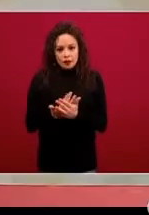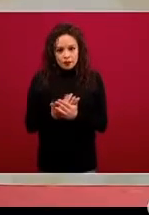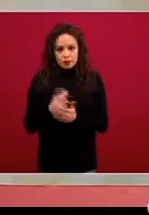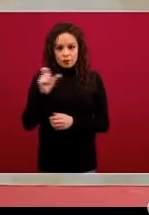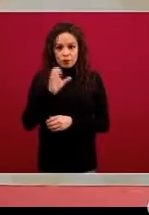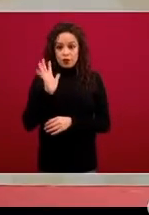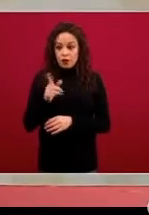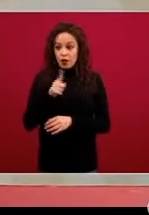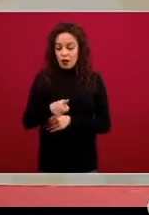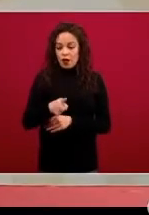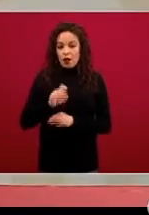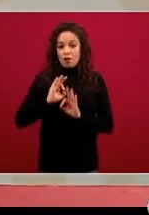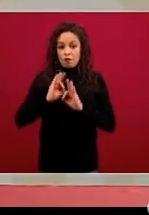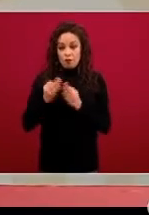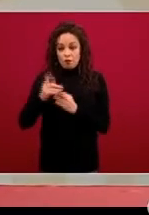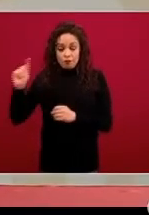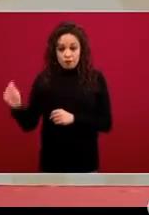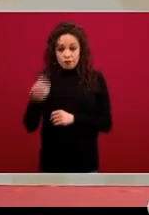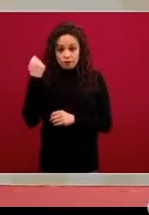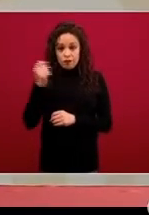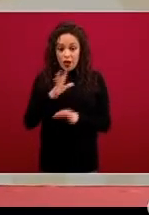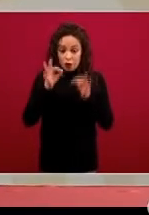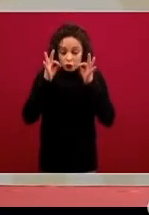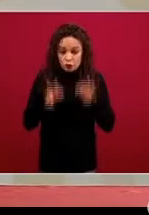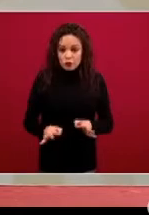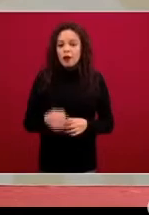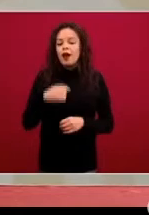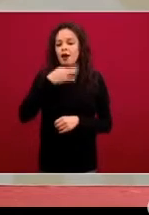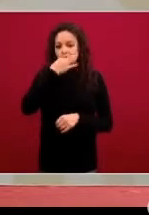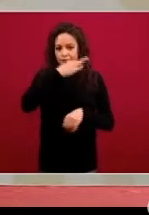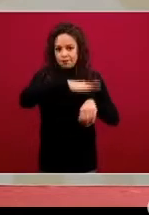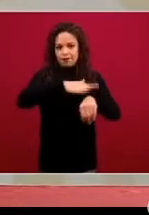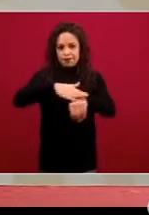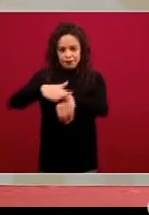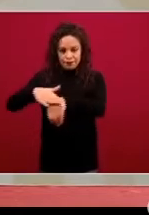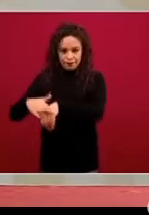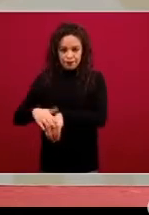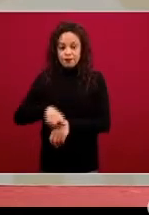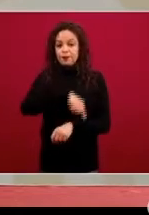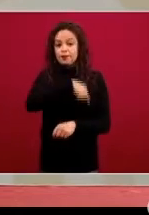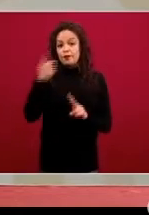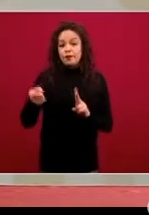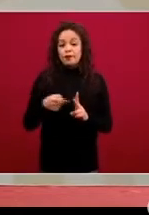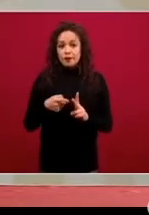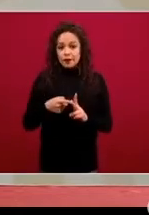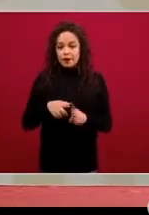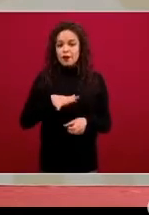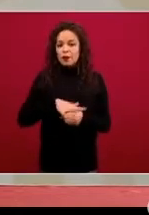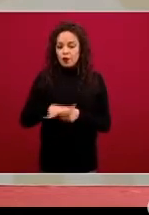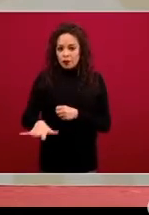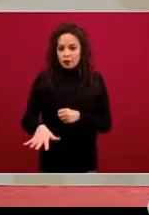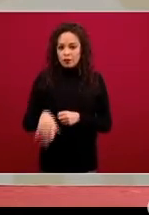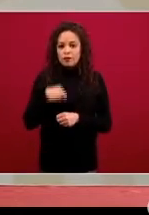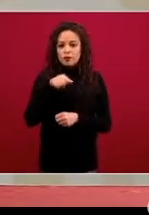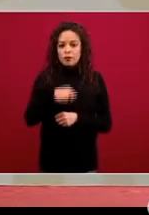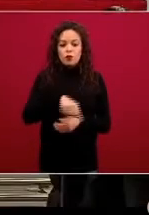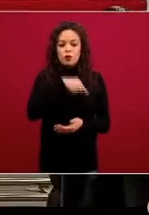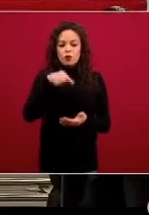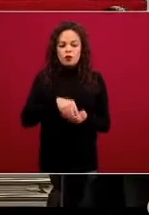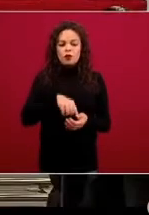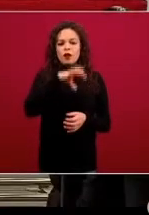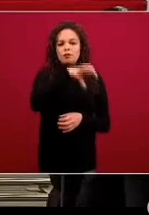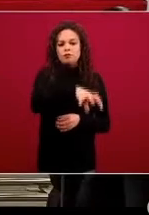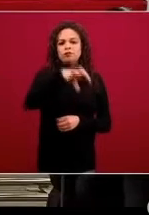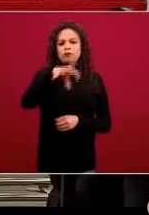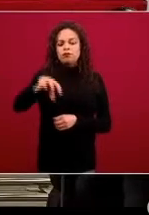tonight. Now, the other item is the organization of different areas in